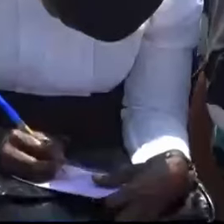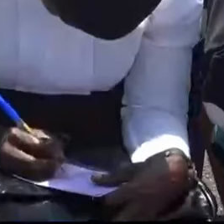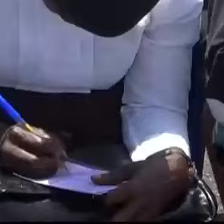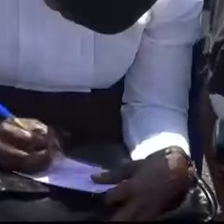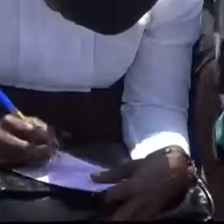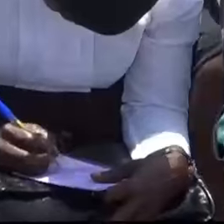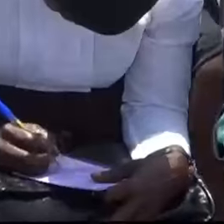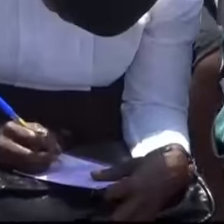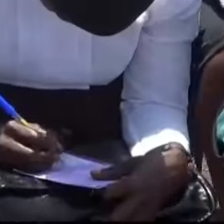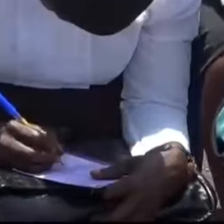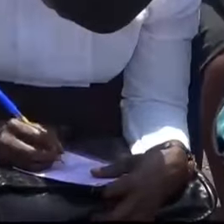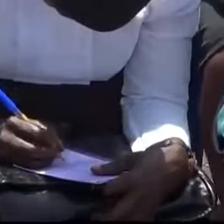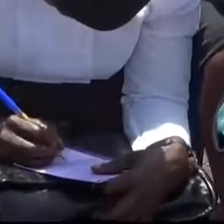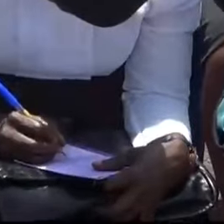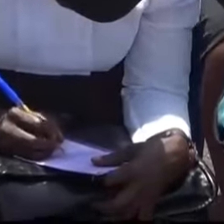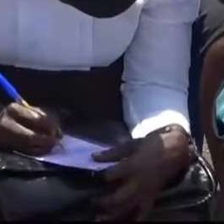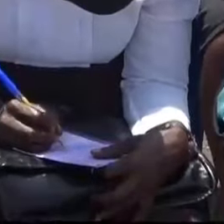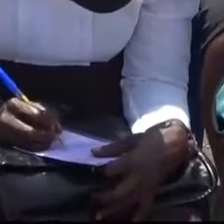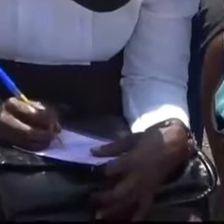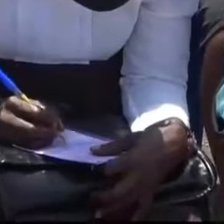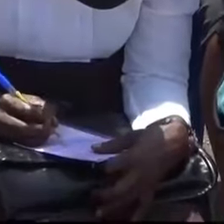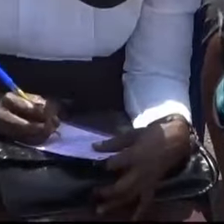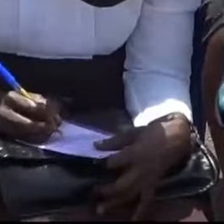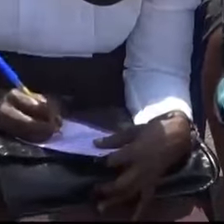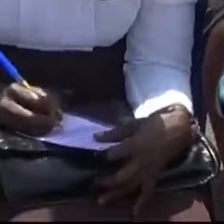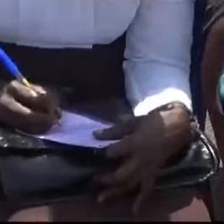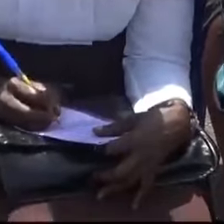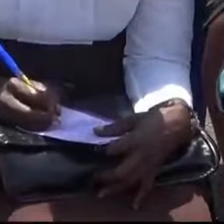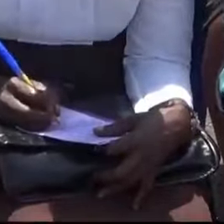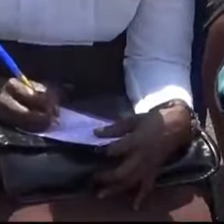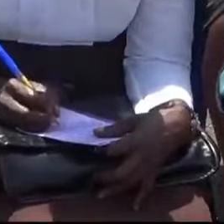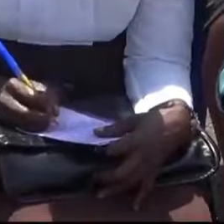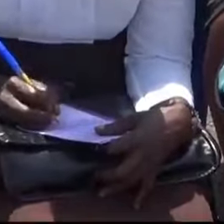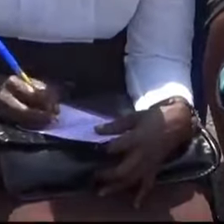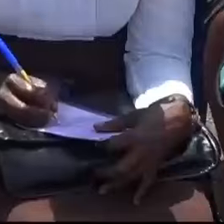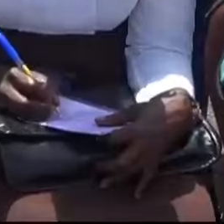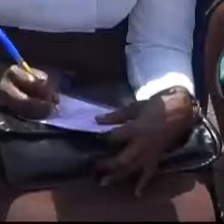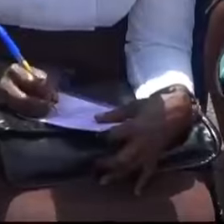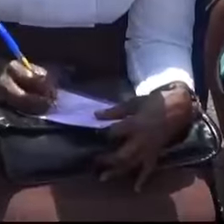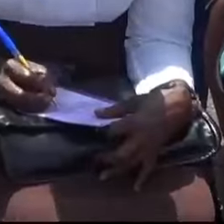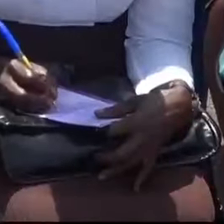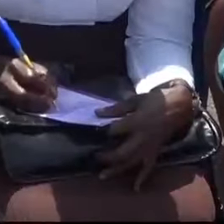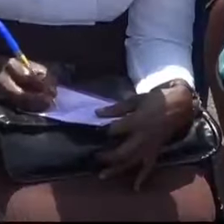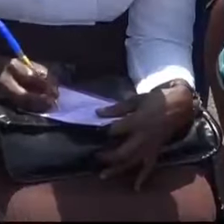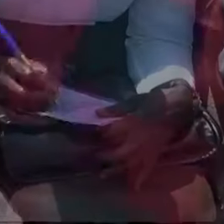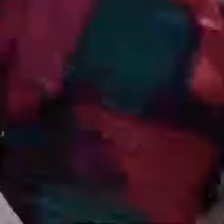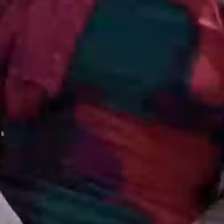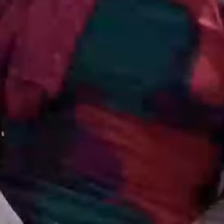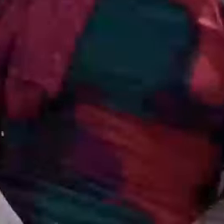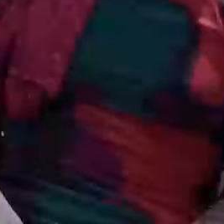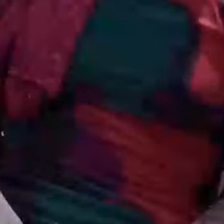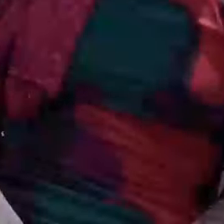you have. Let me tell you this now. When you are developing a new habit to make you